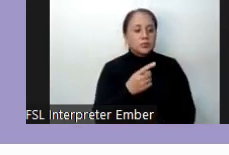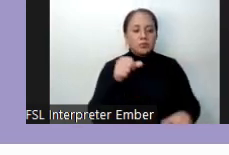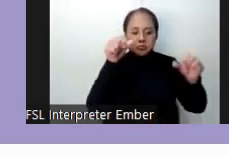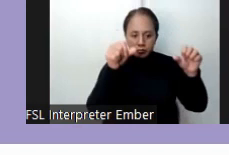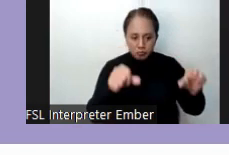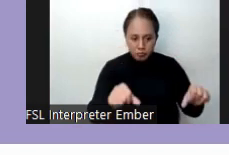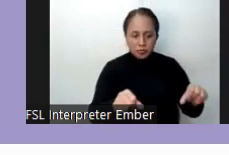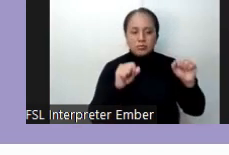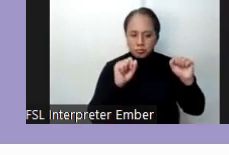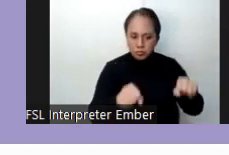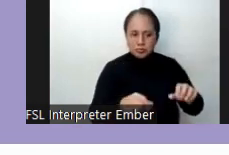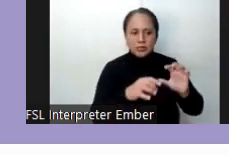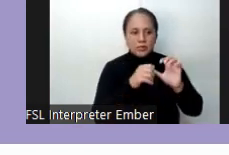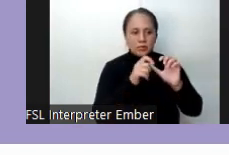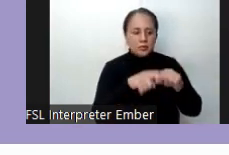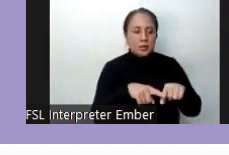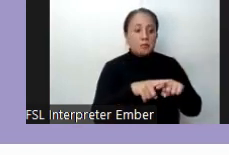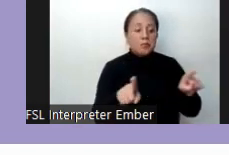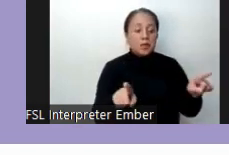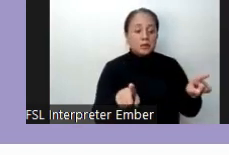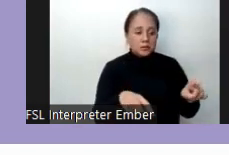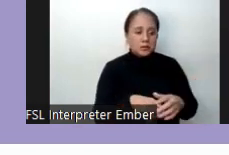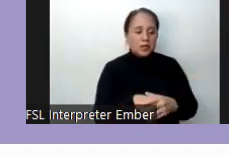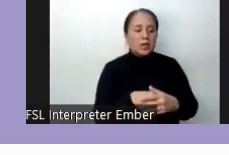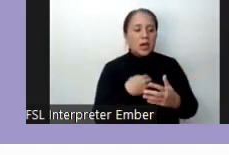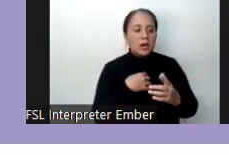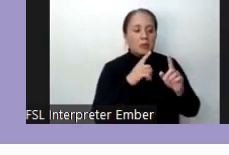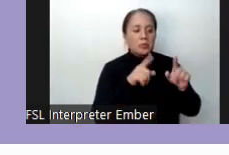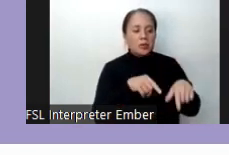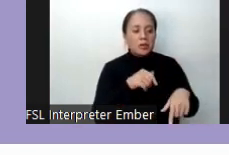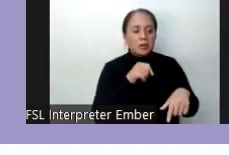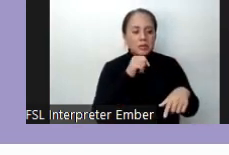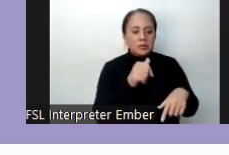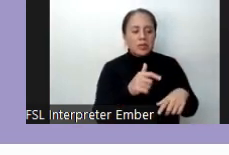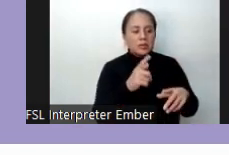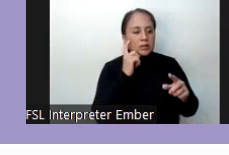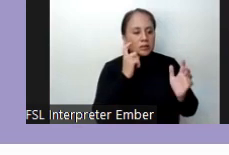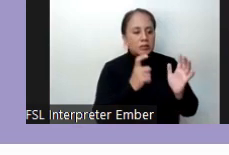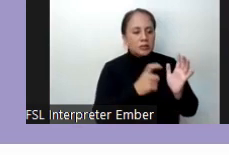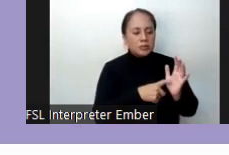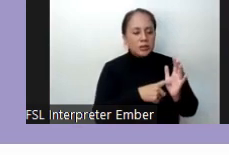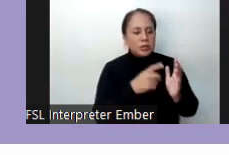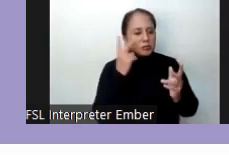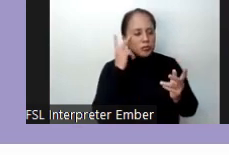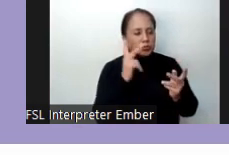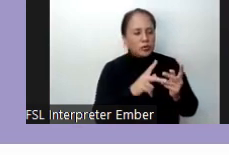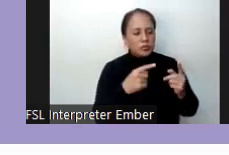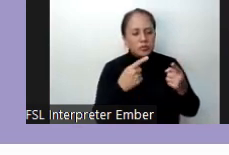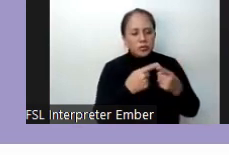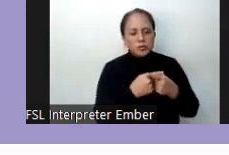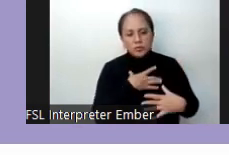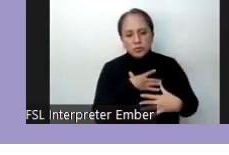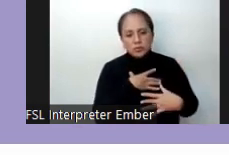is reliable. But actually, the respondent was not able to identify the motive or conflict of